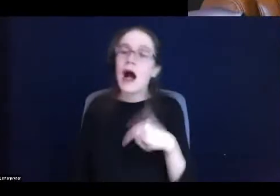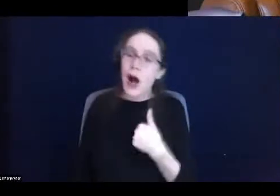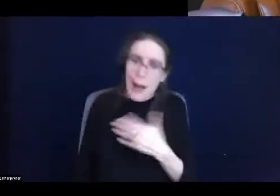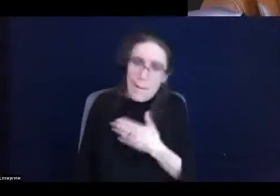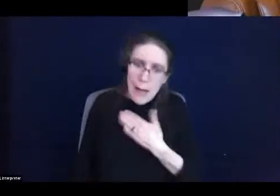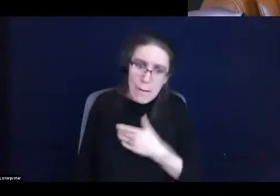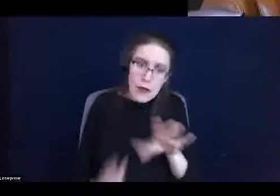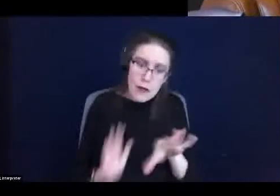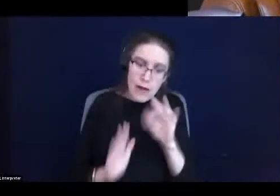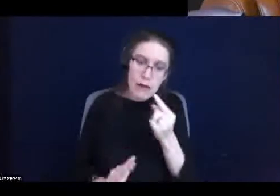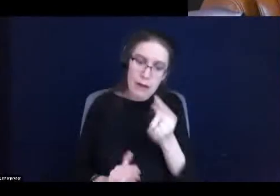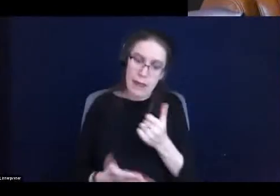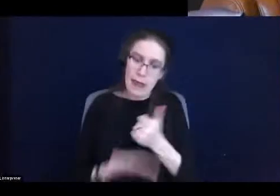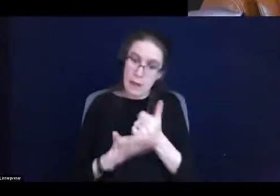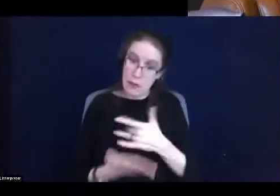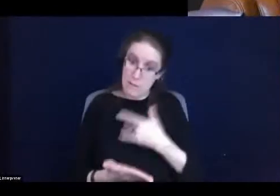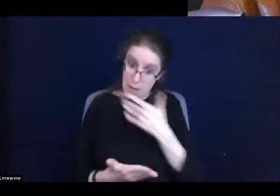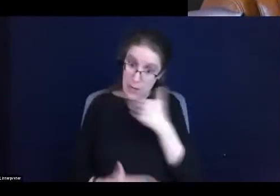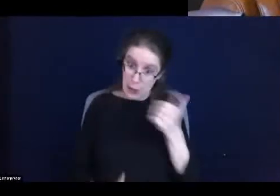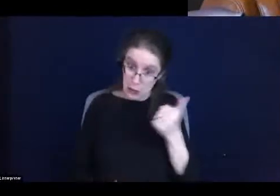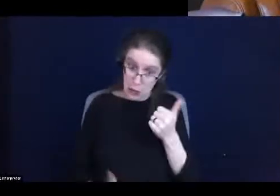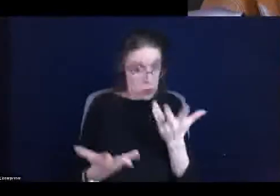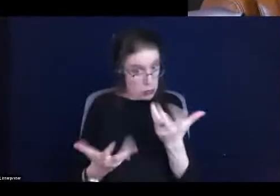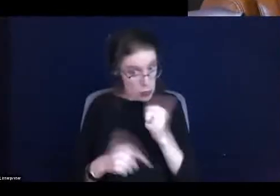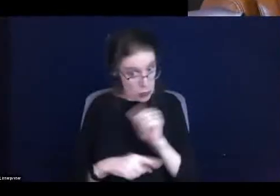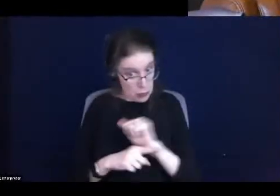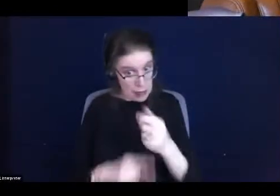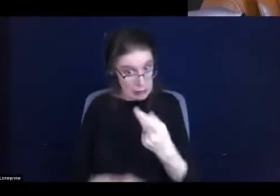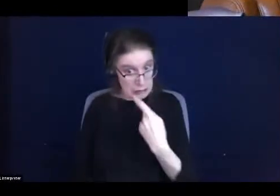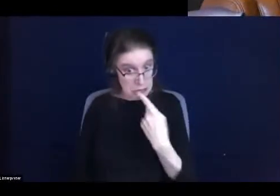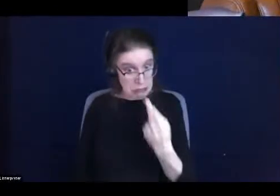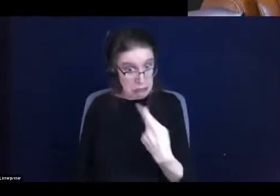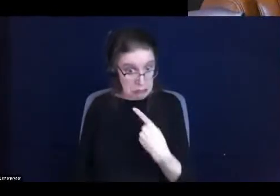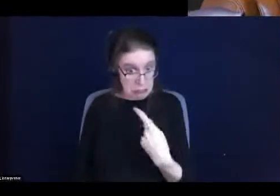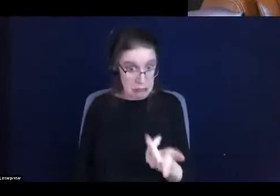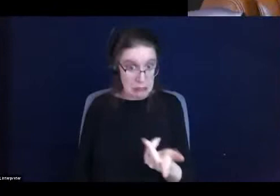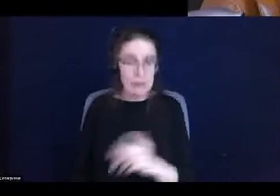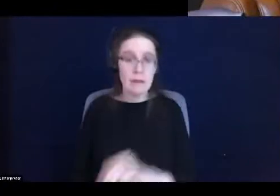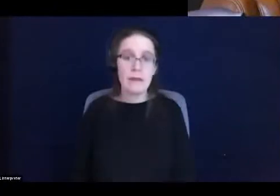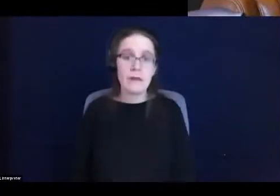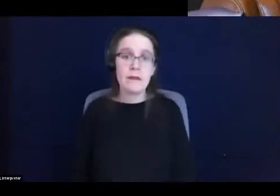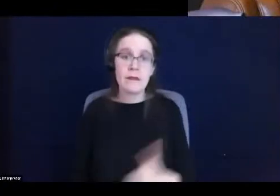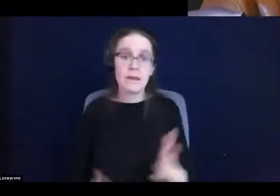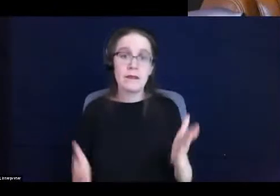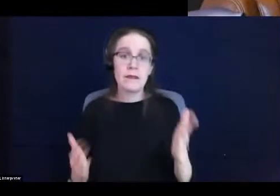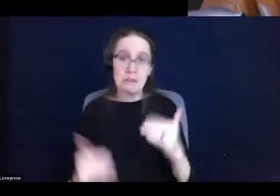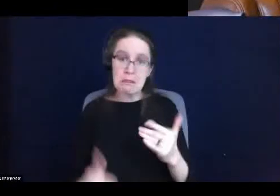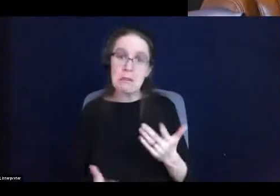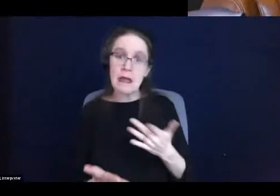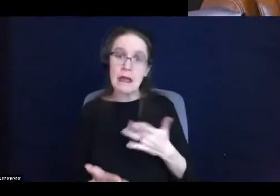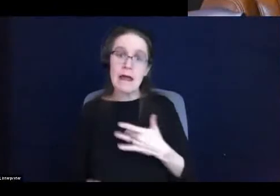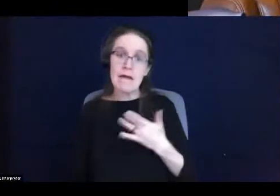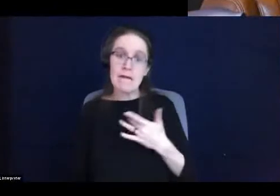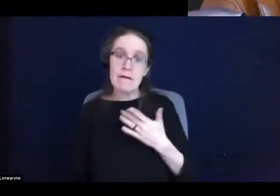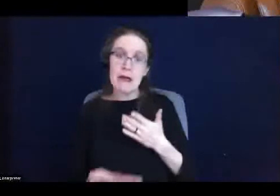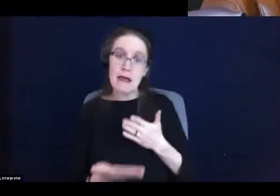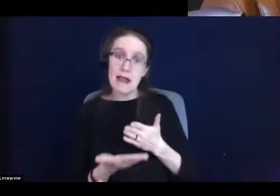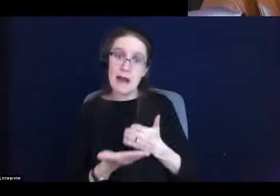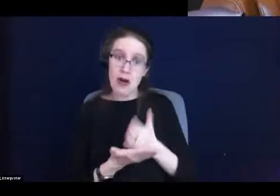better. Do you want to practice that now with me? Feeling okay again after being triggered can be